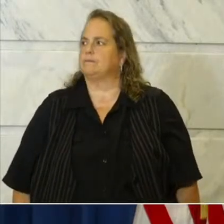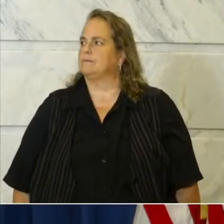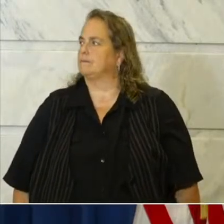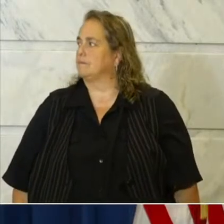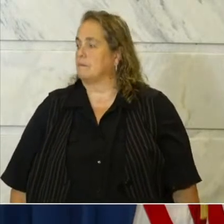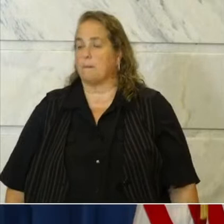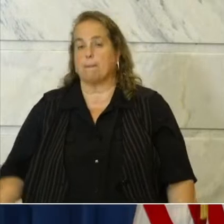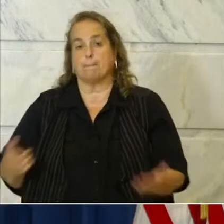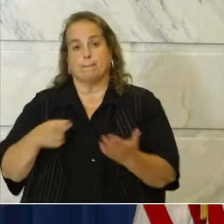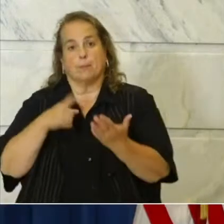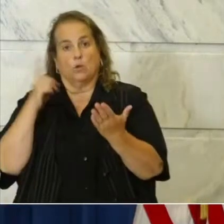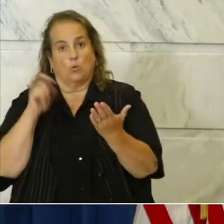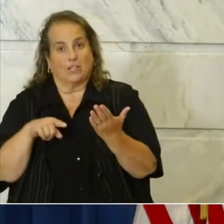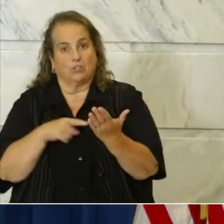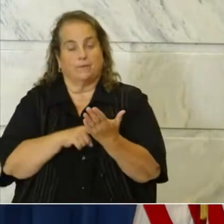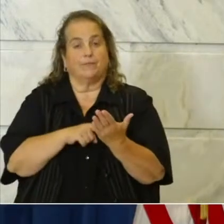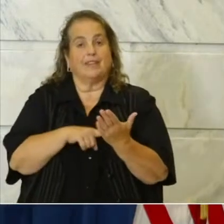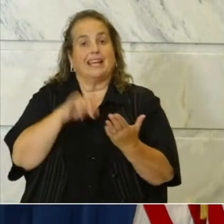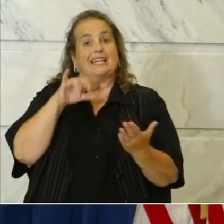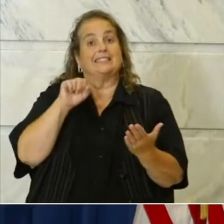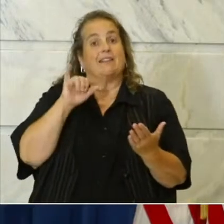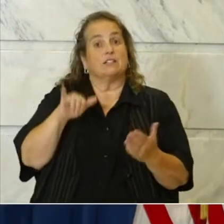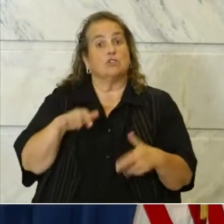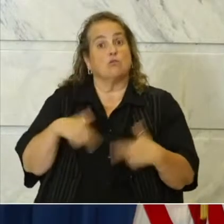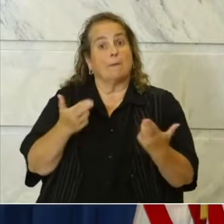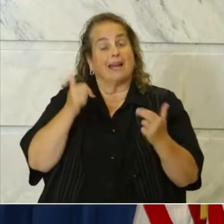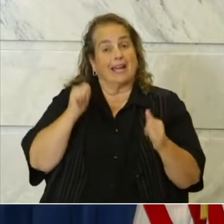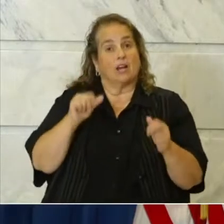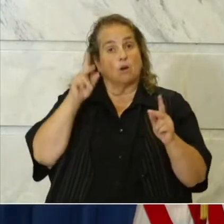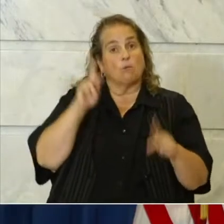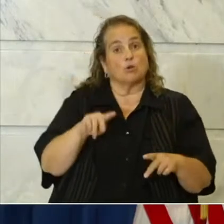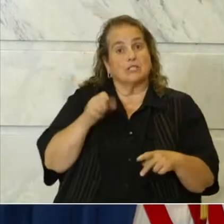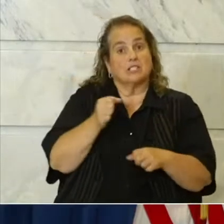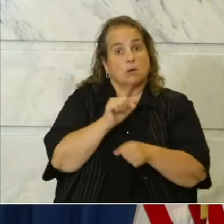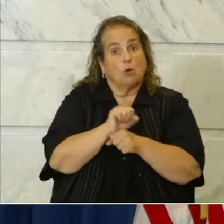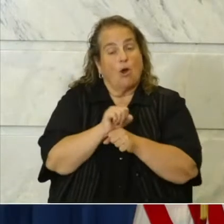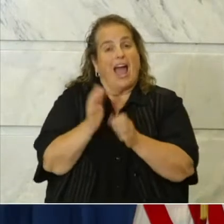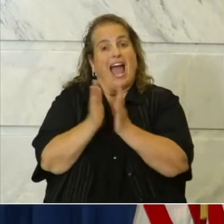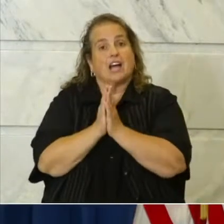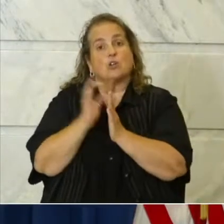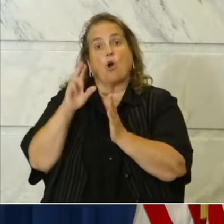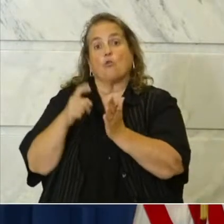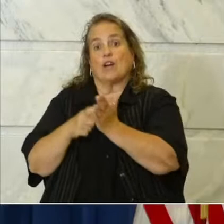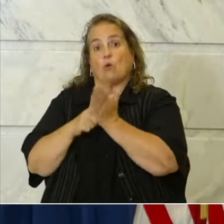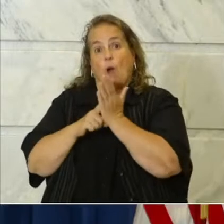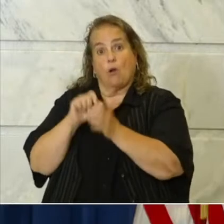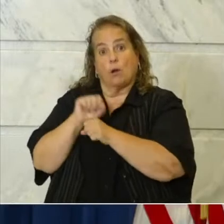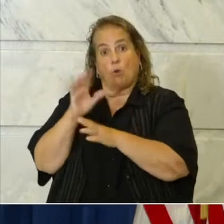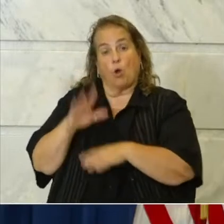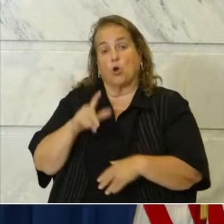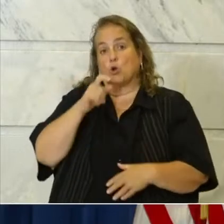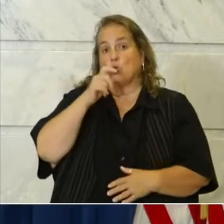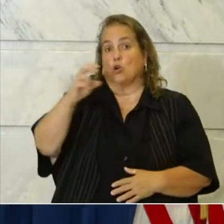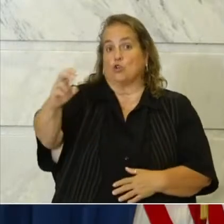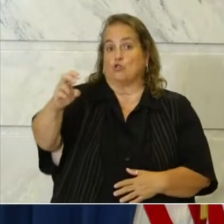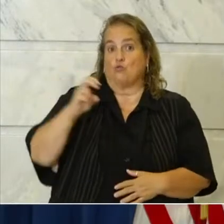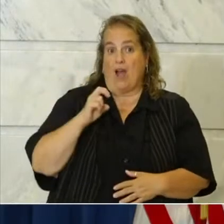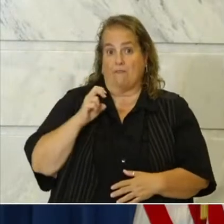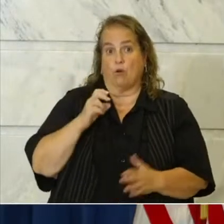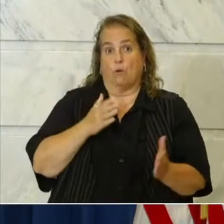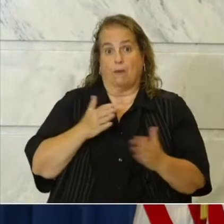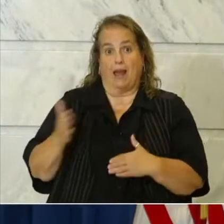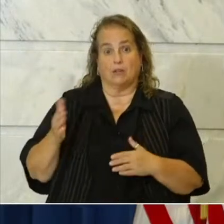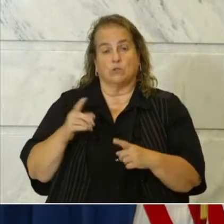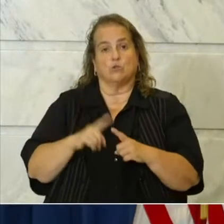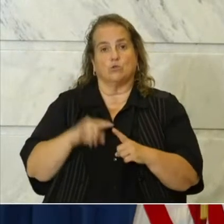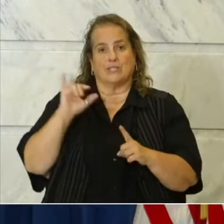Is this a recommendation? Can a person's employer ask or require the employee who traveled to any one of the outlined states or has travel plans to